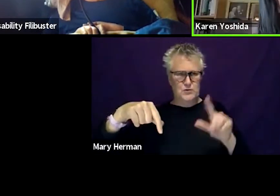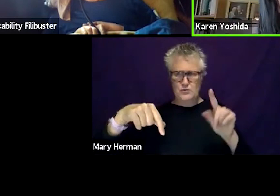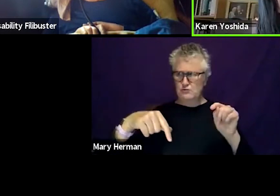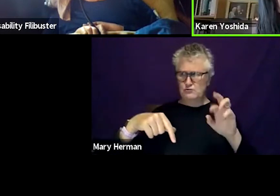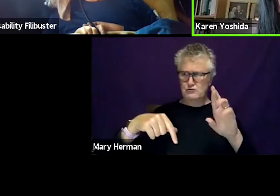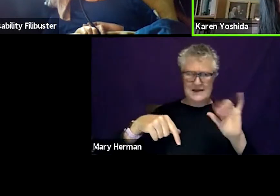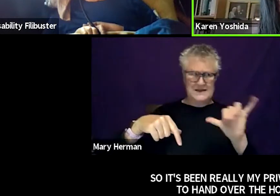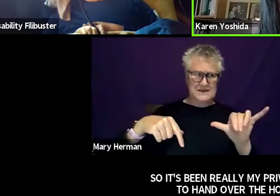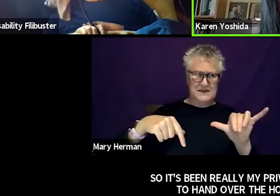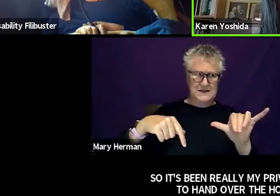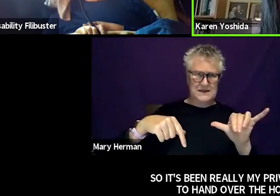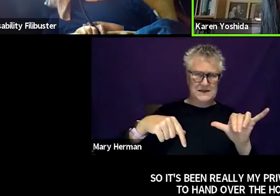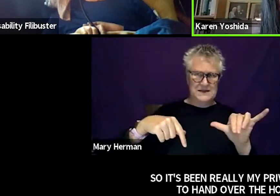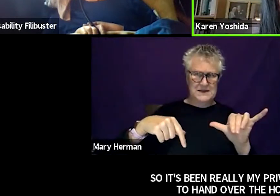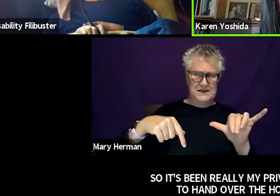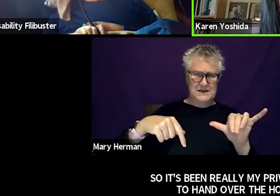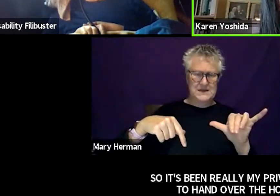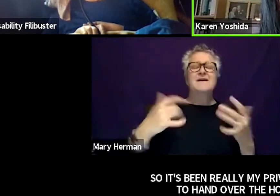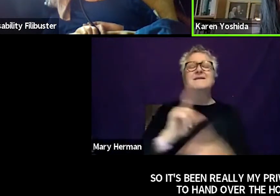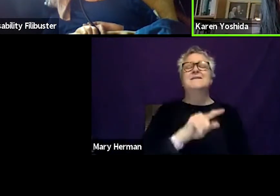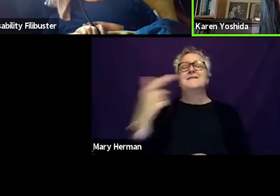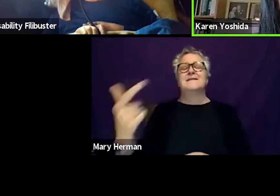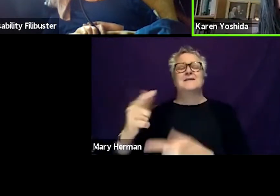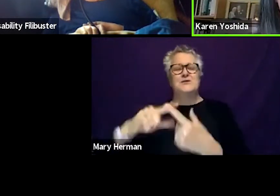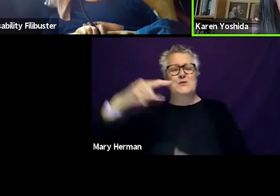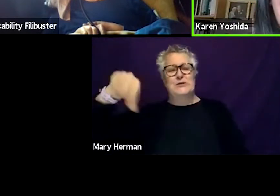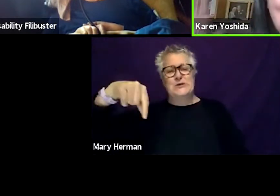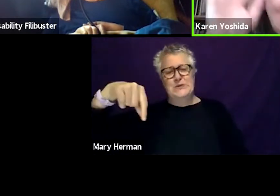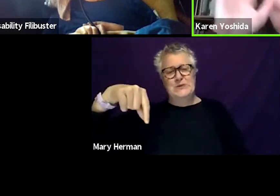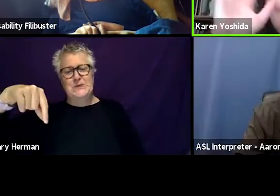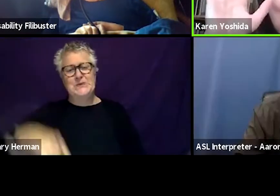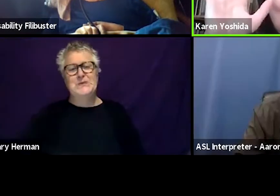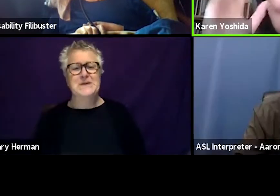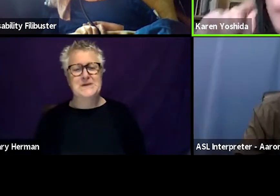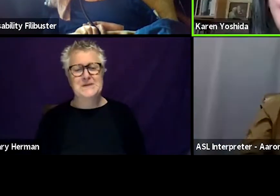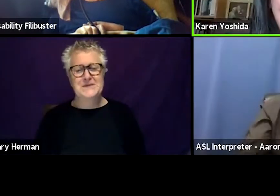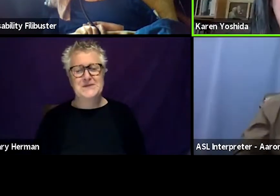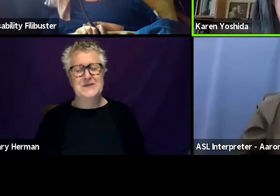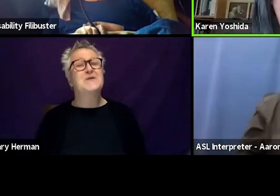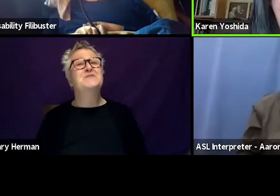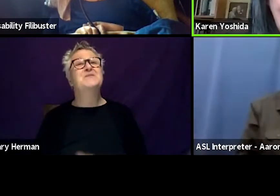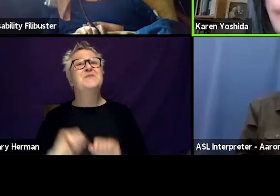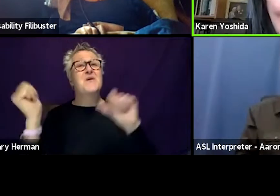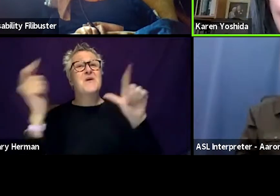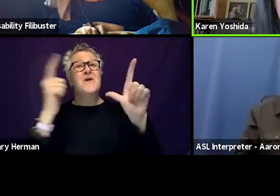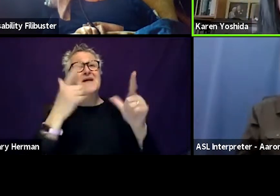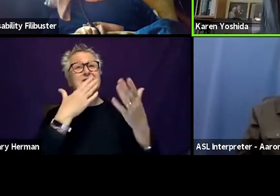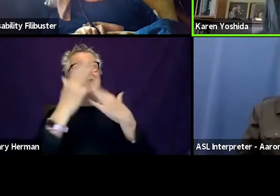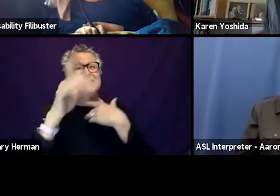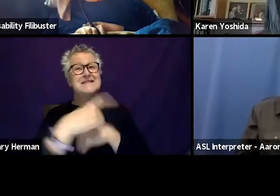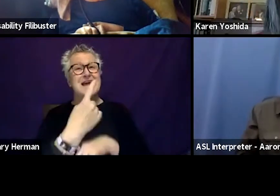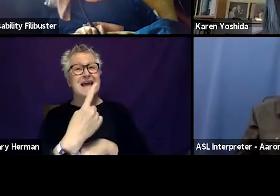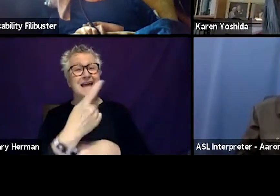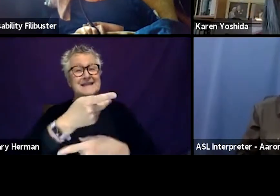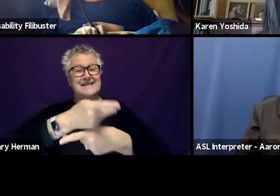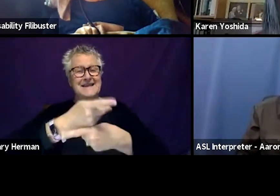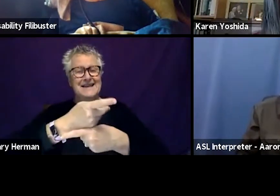like to hand that over now to her. And so everyone have a really good day. Take care. Thank